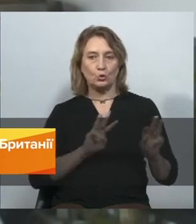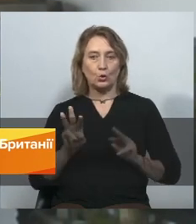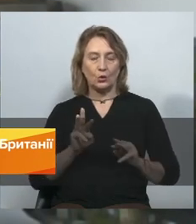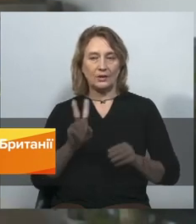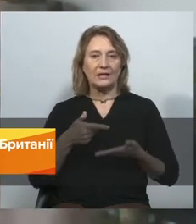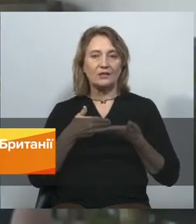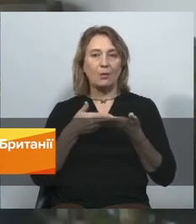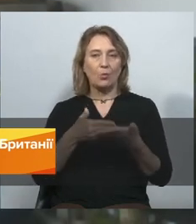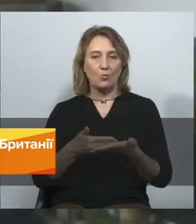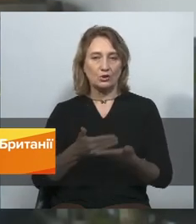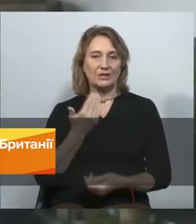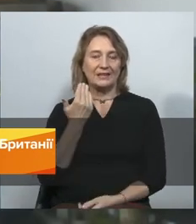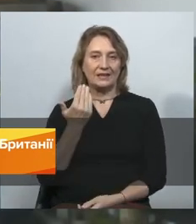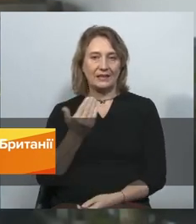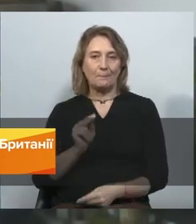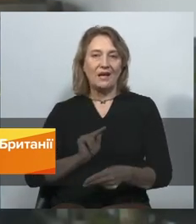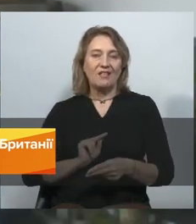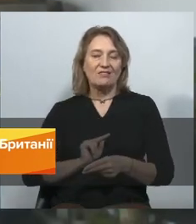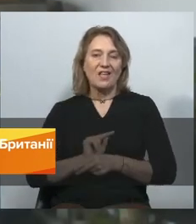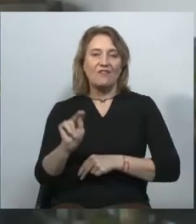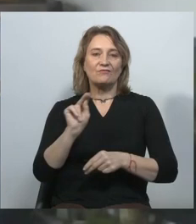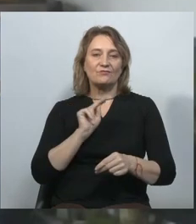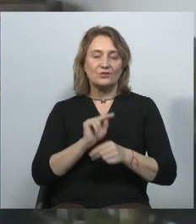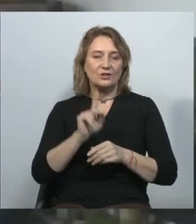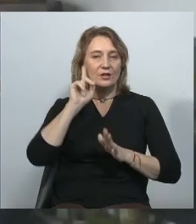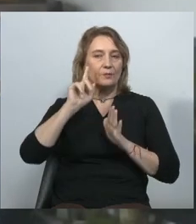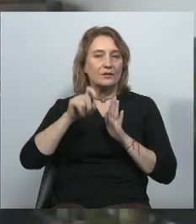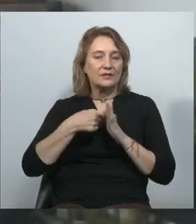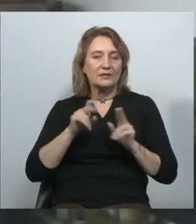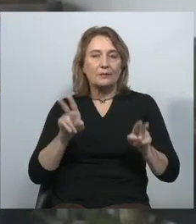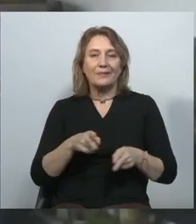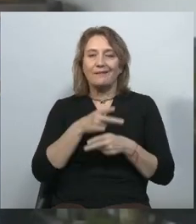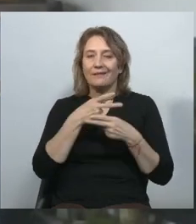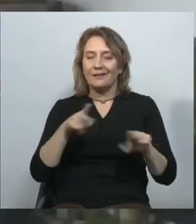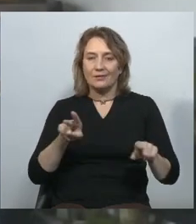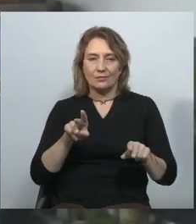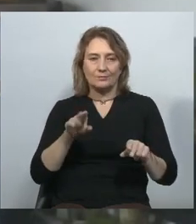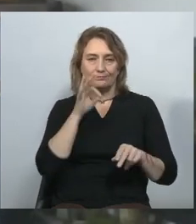recognize how they could be manipulated in their day-to-day life.